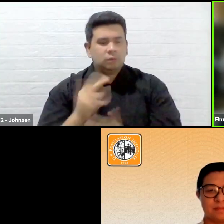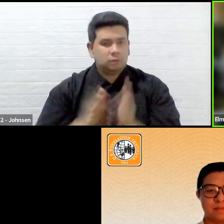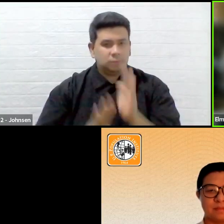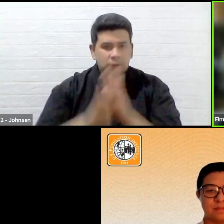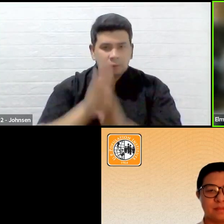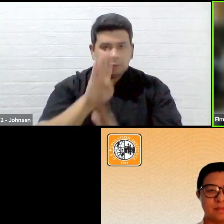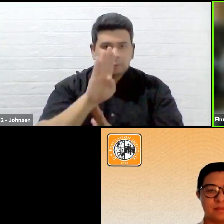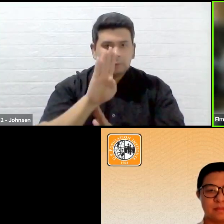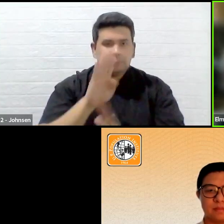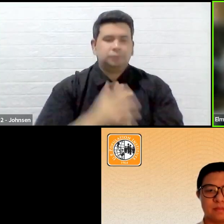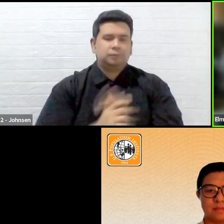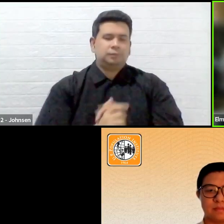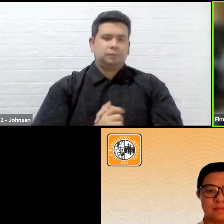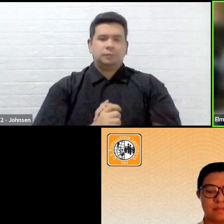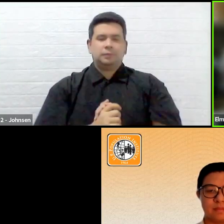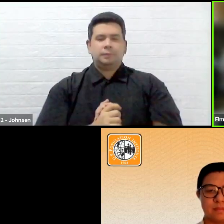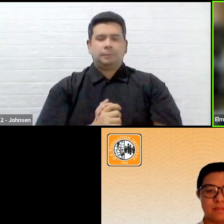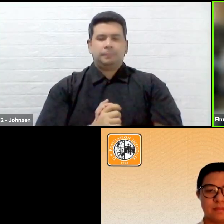state of the population.